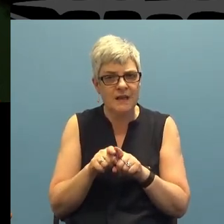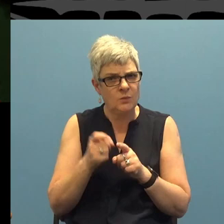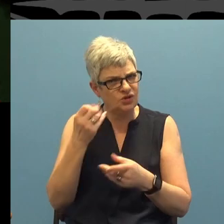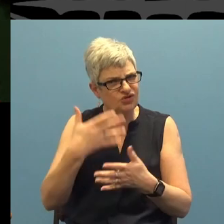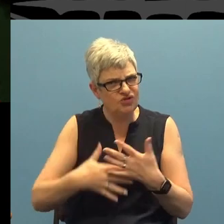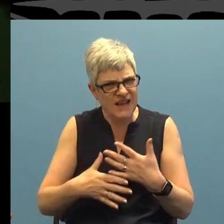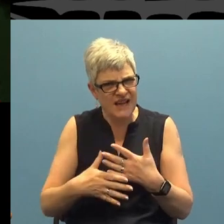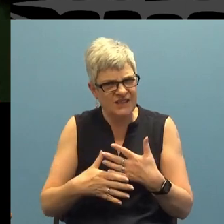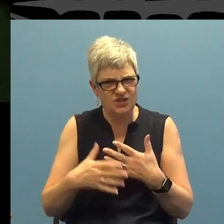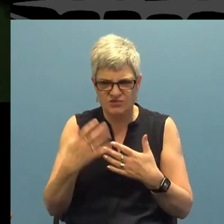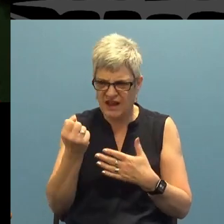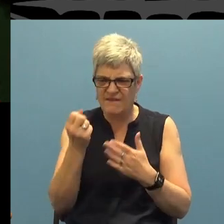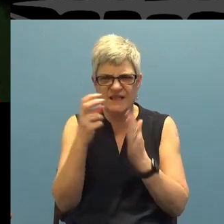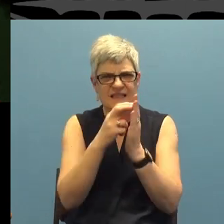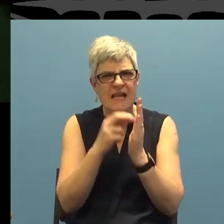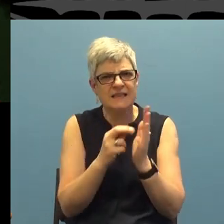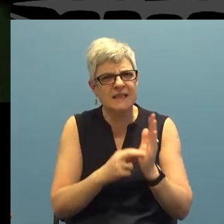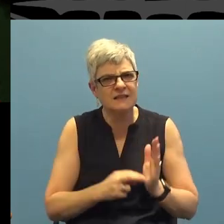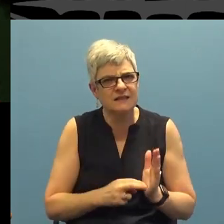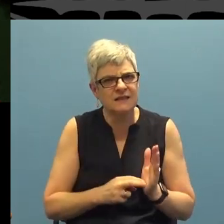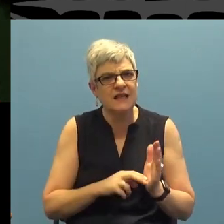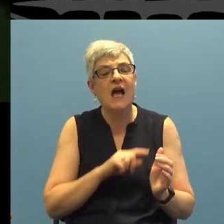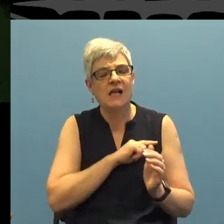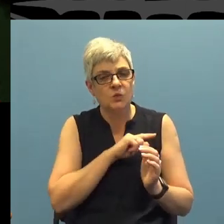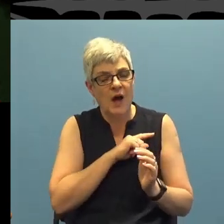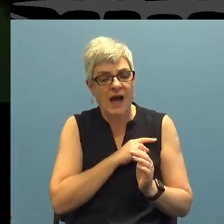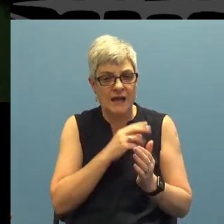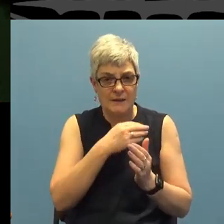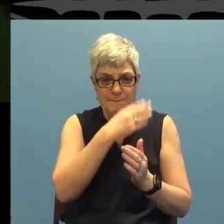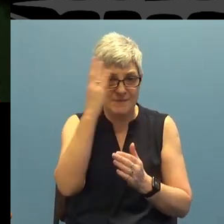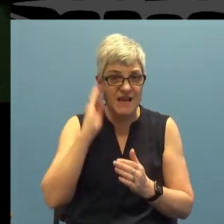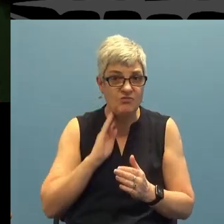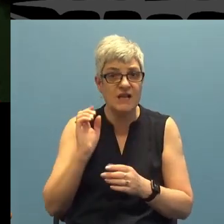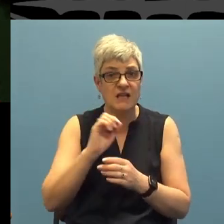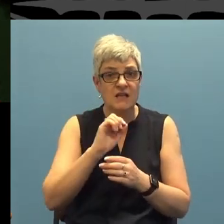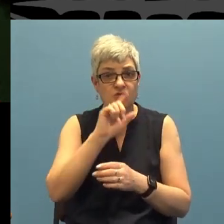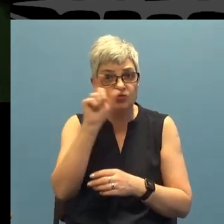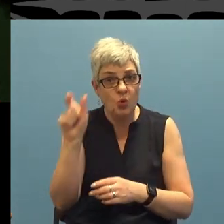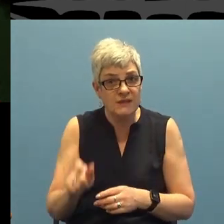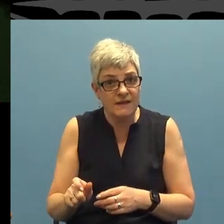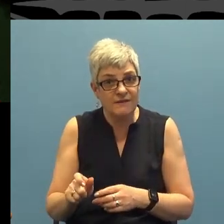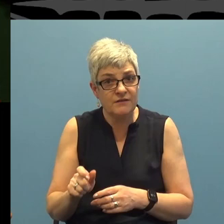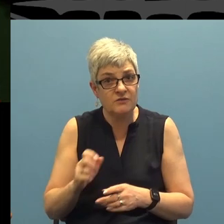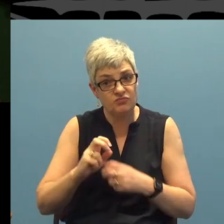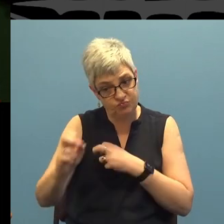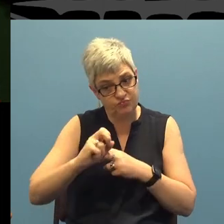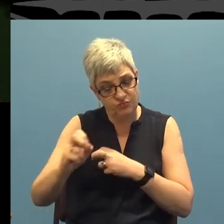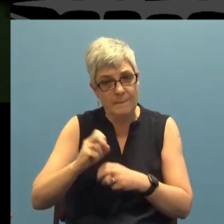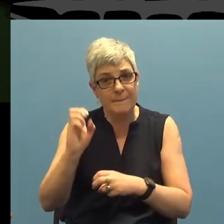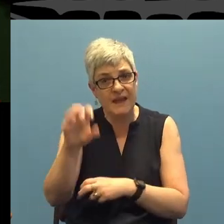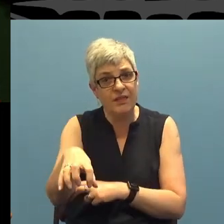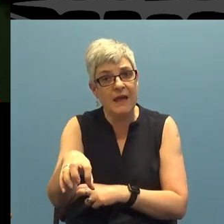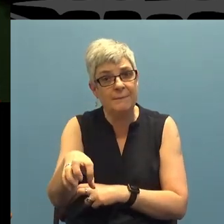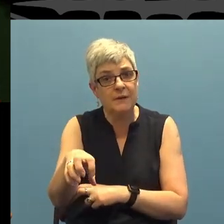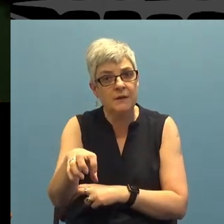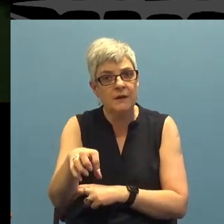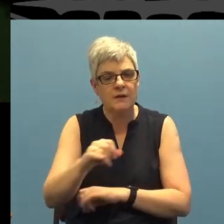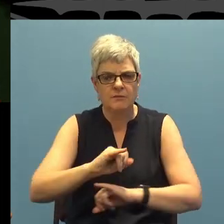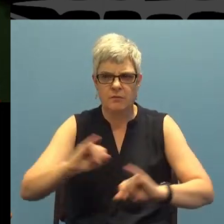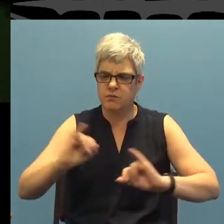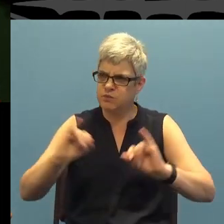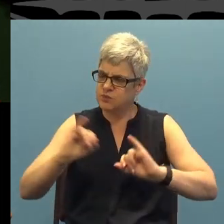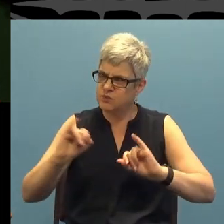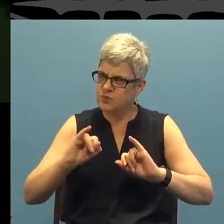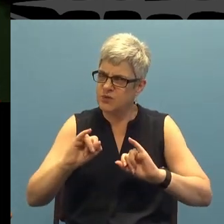there to be a census. That's why Mary and Joseph had to travel to Bethlehem. There was a scandal of